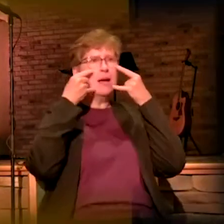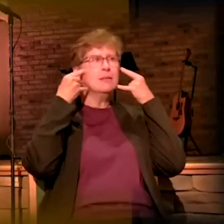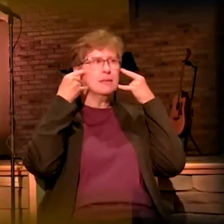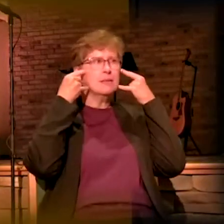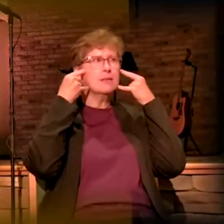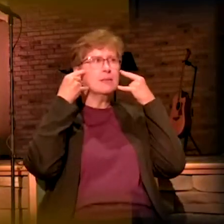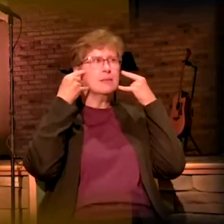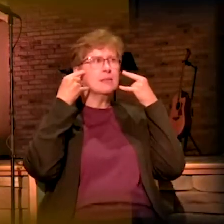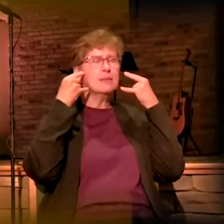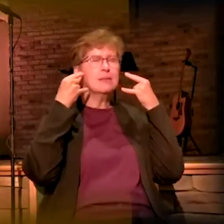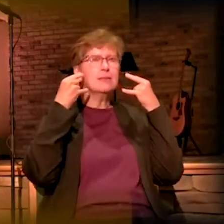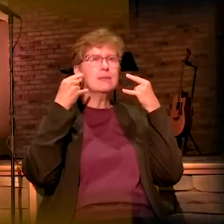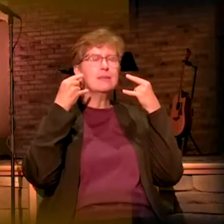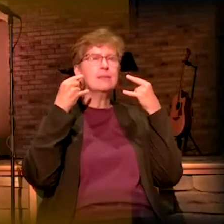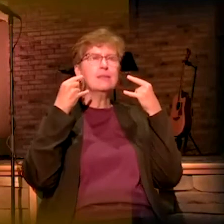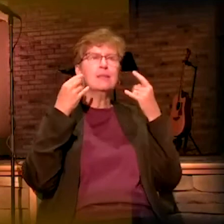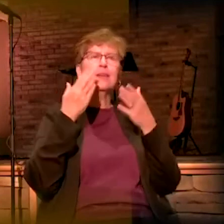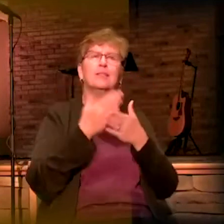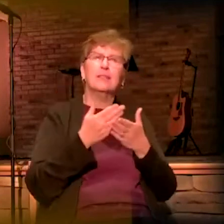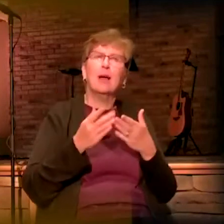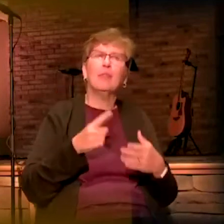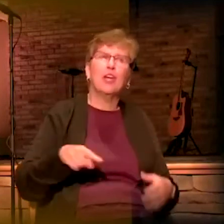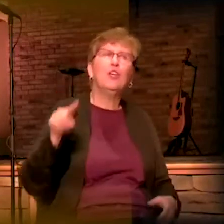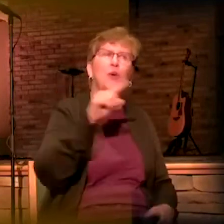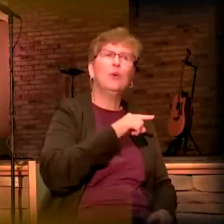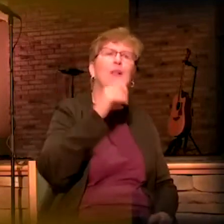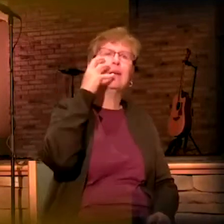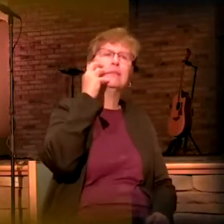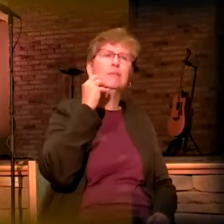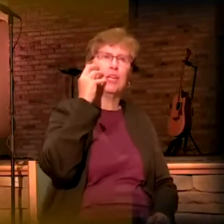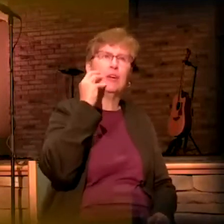There is something that you will experience in worship